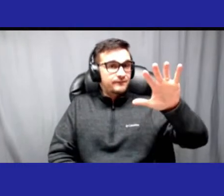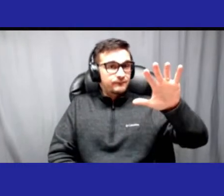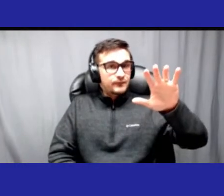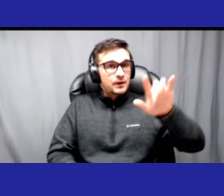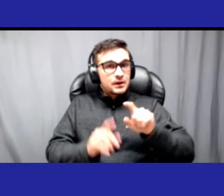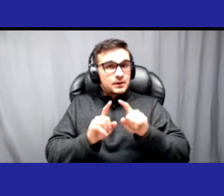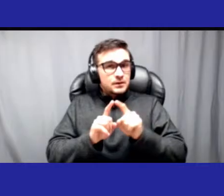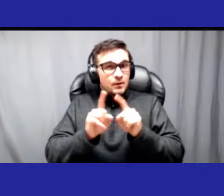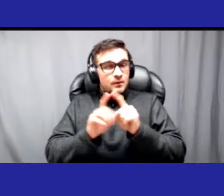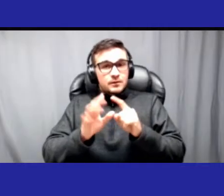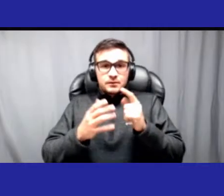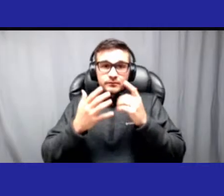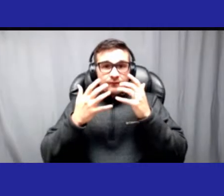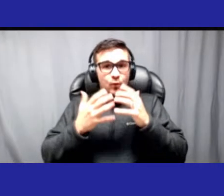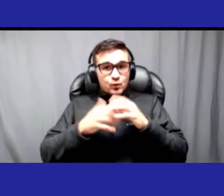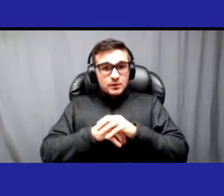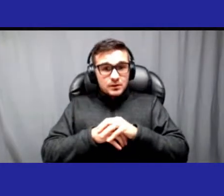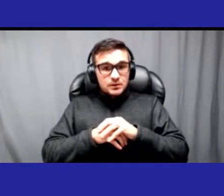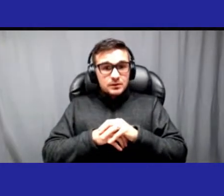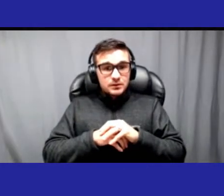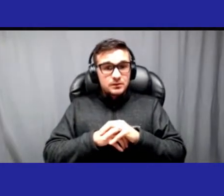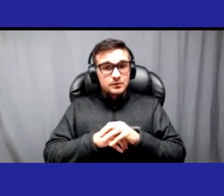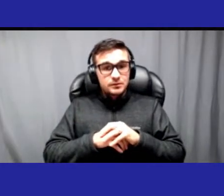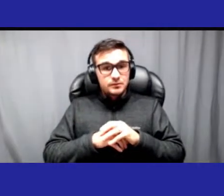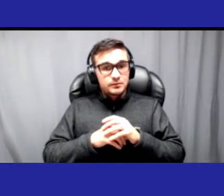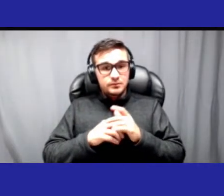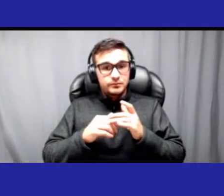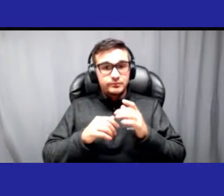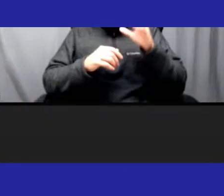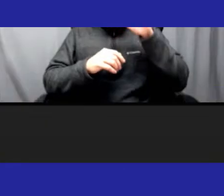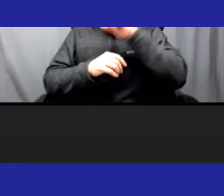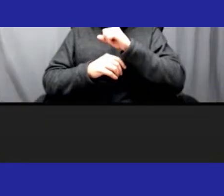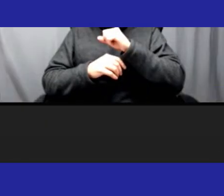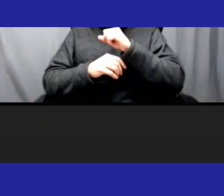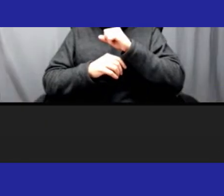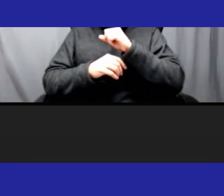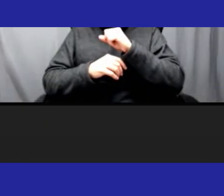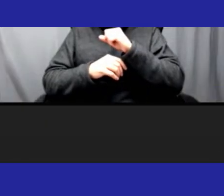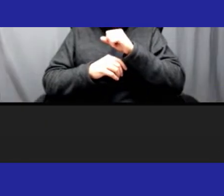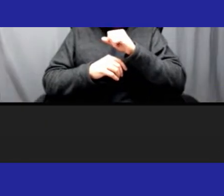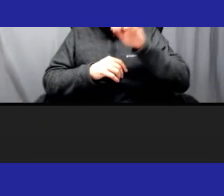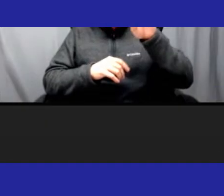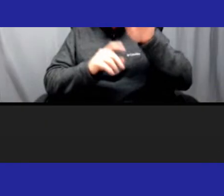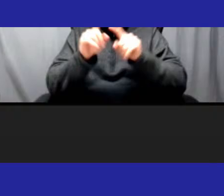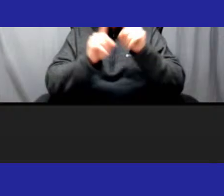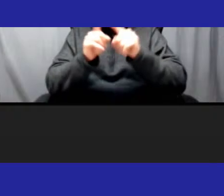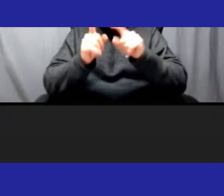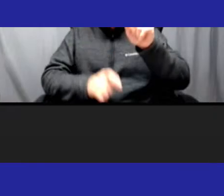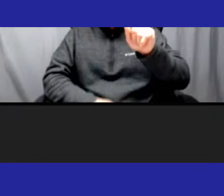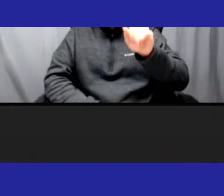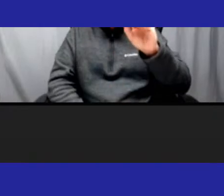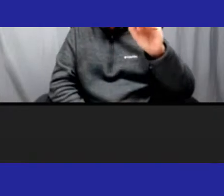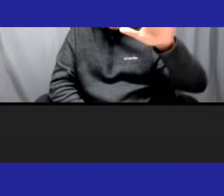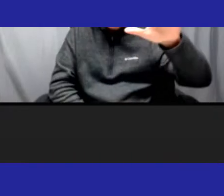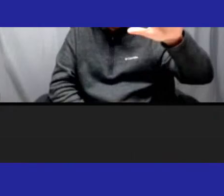the 4-star cutoff by 0.05 points, but it is what it is.